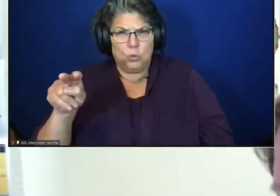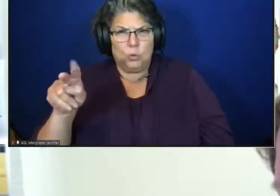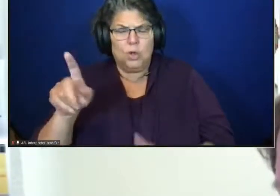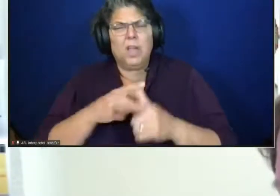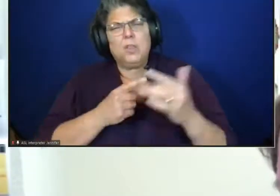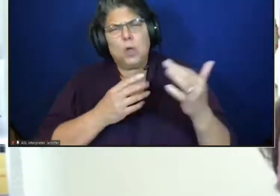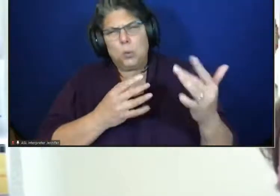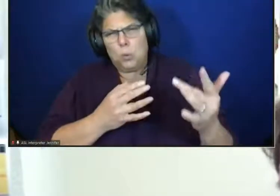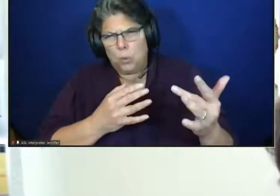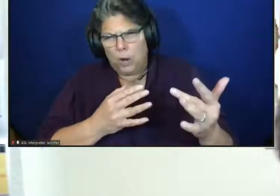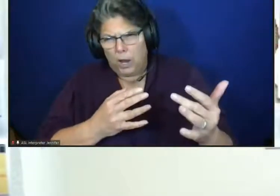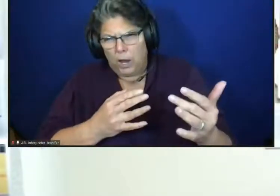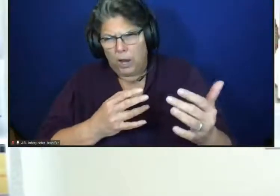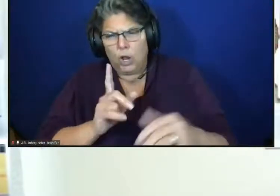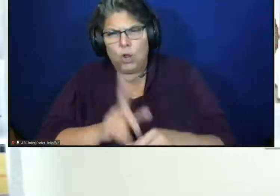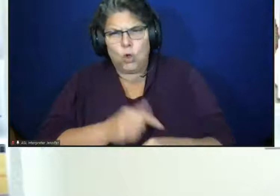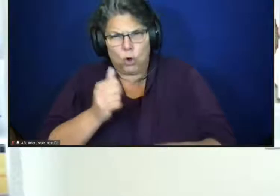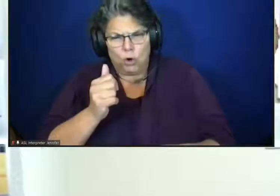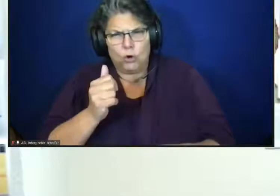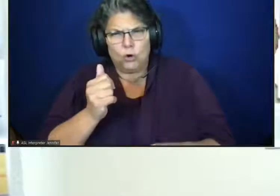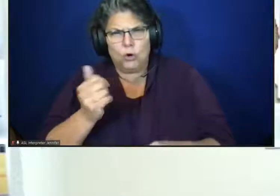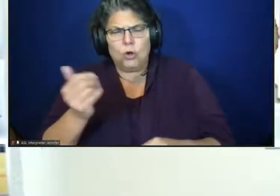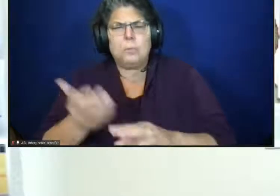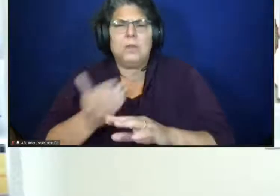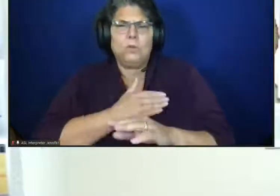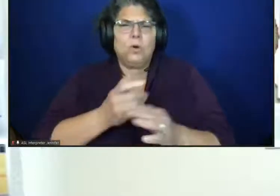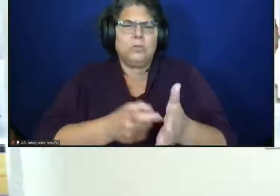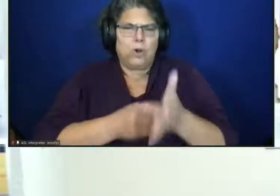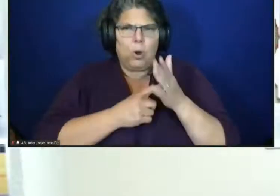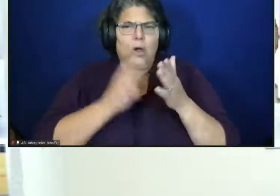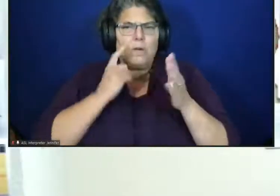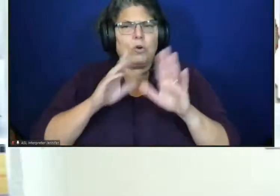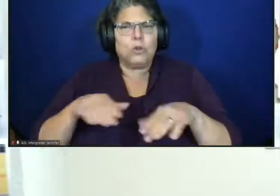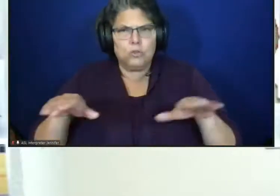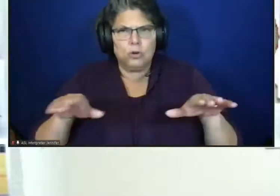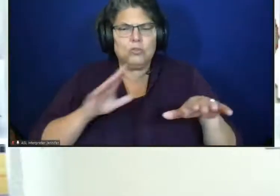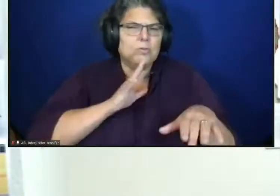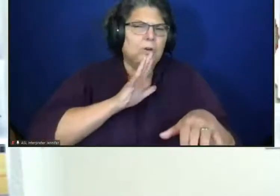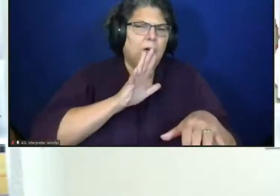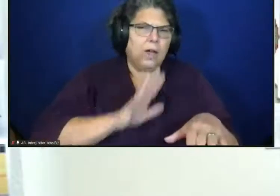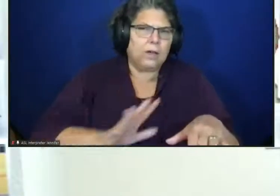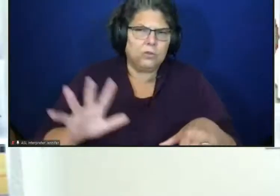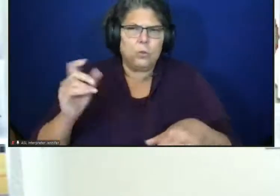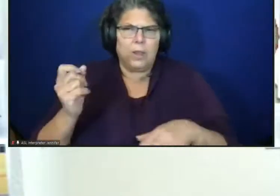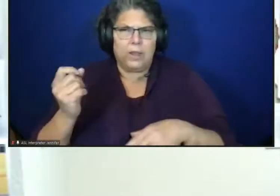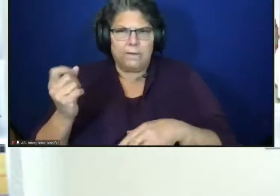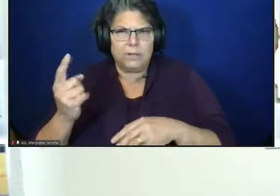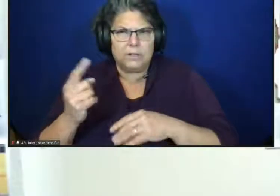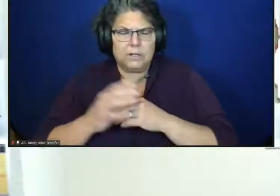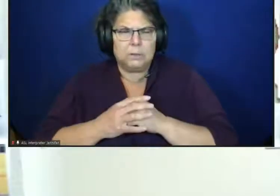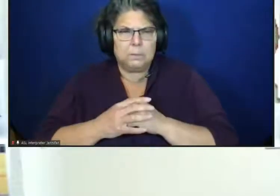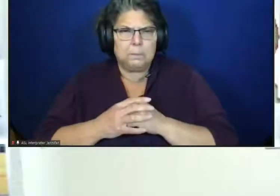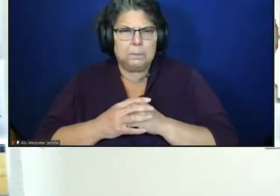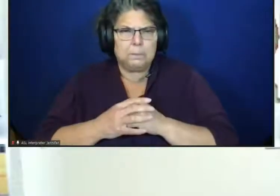some time before they did the mandate for children that were 5 to 11 years old.